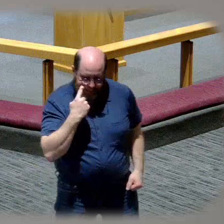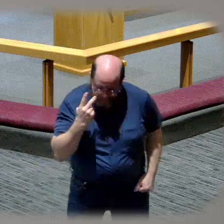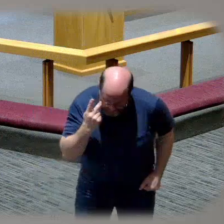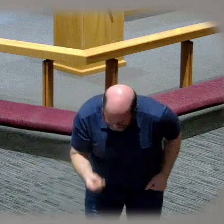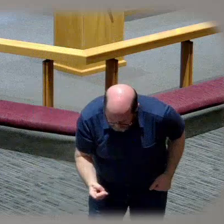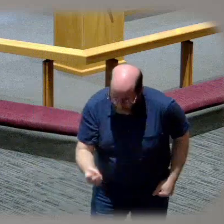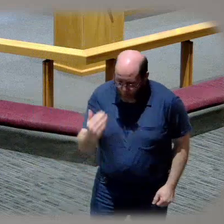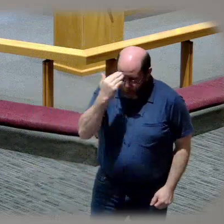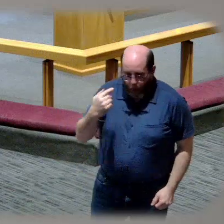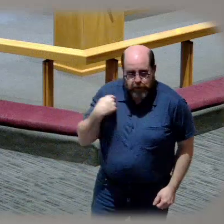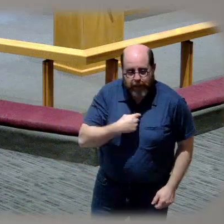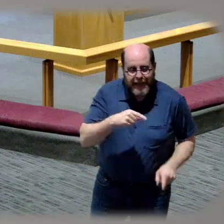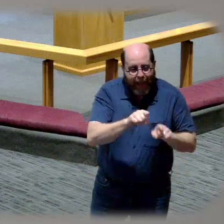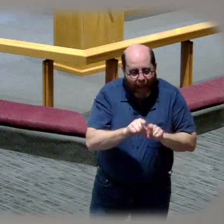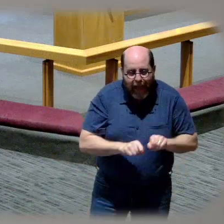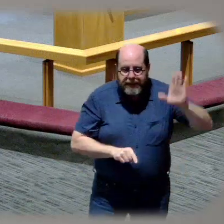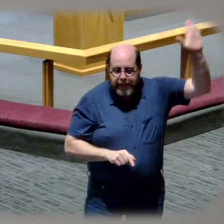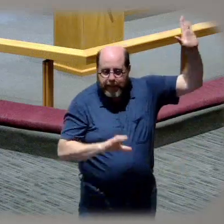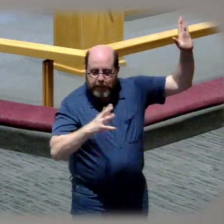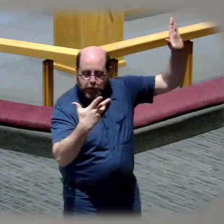as God's children.